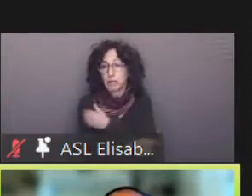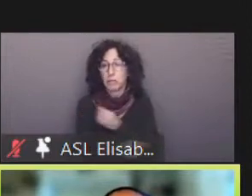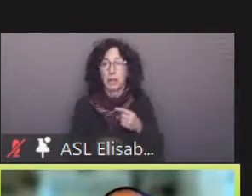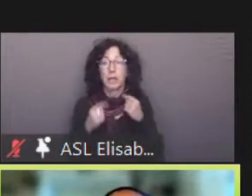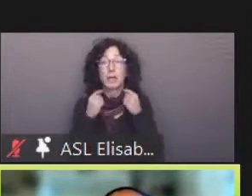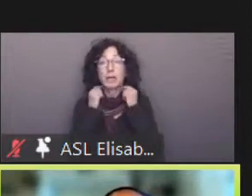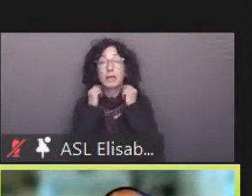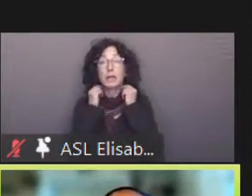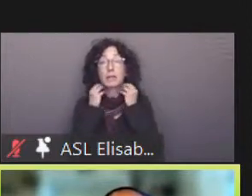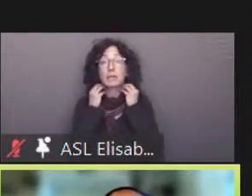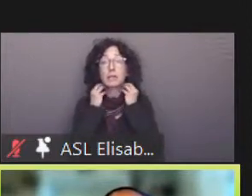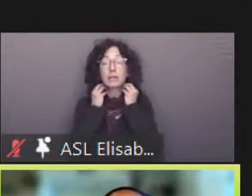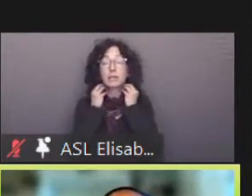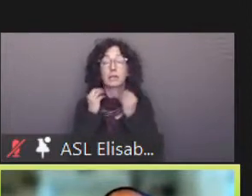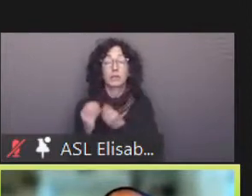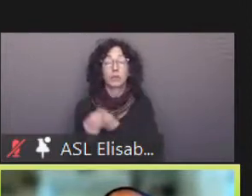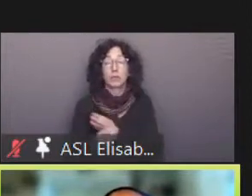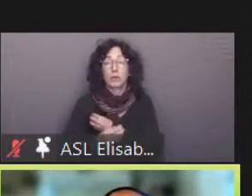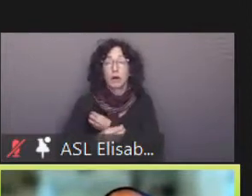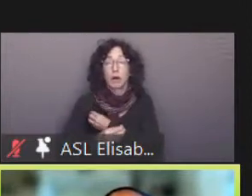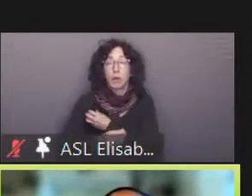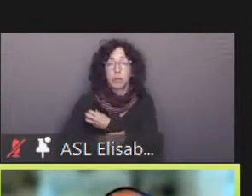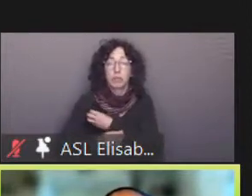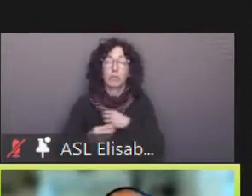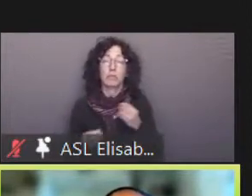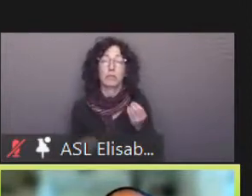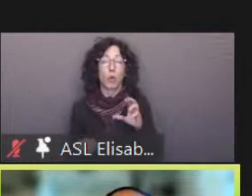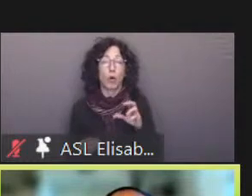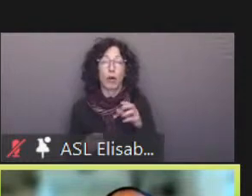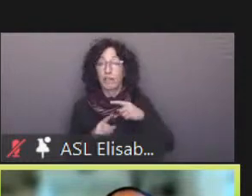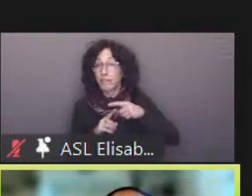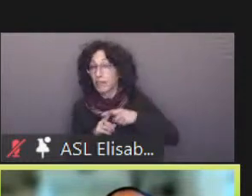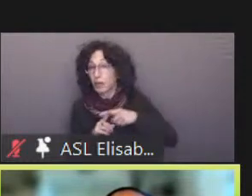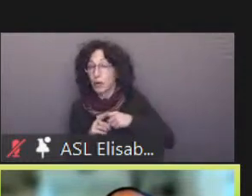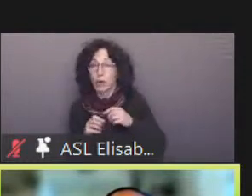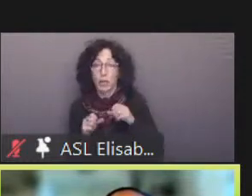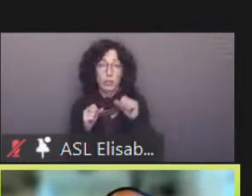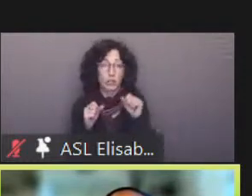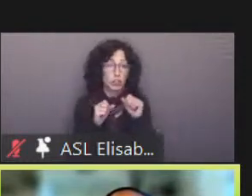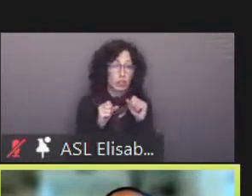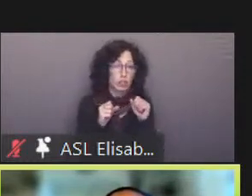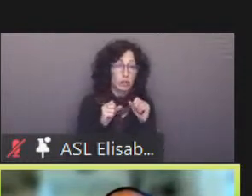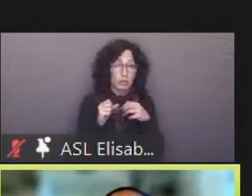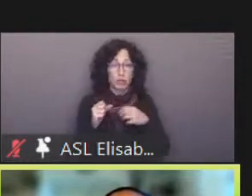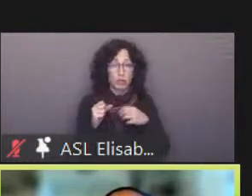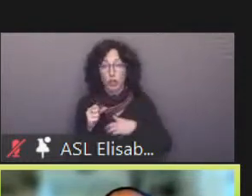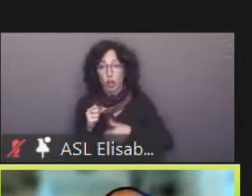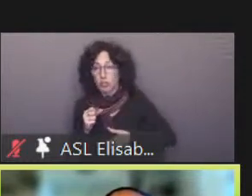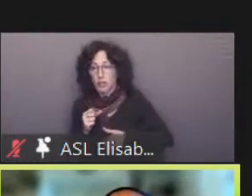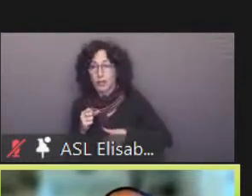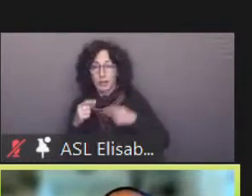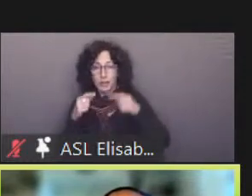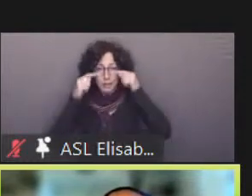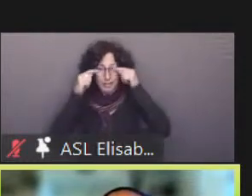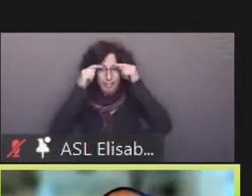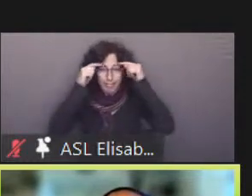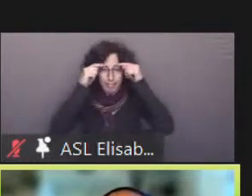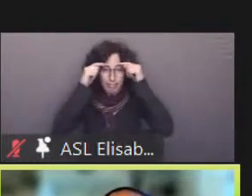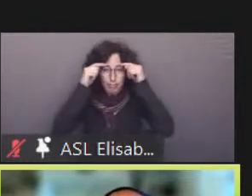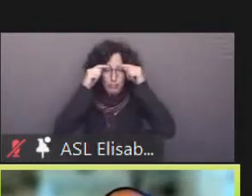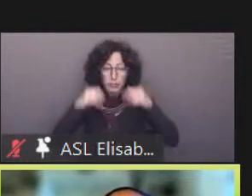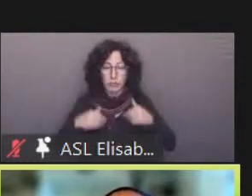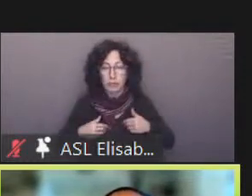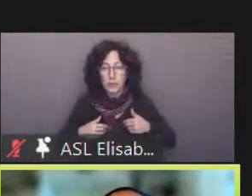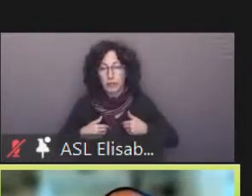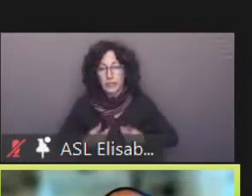glands, fever or chills, nausea, headache, fatigue or